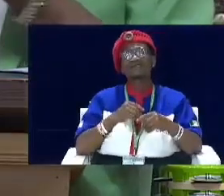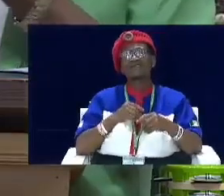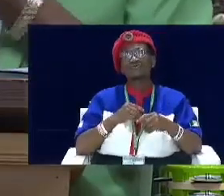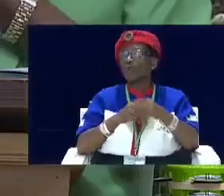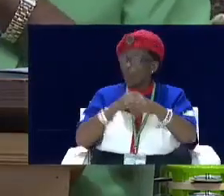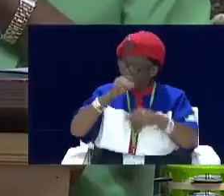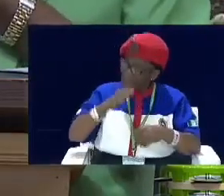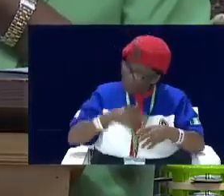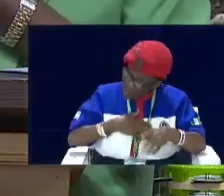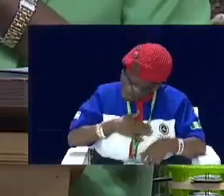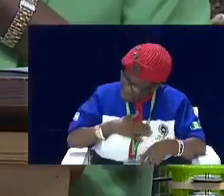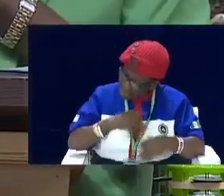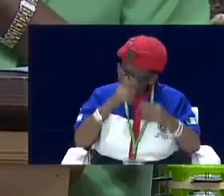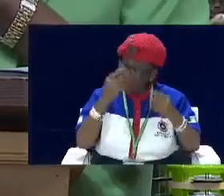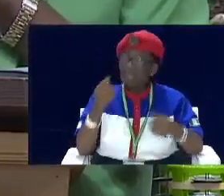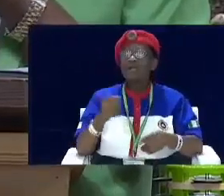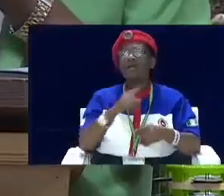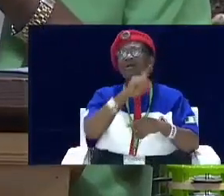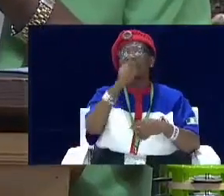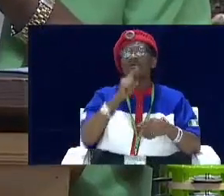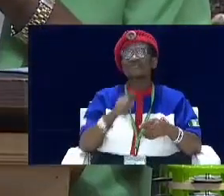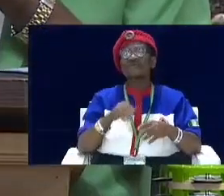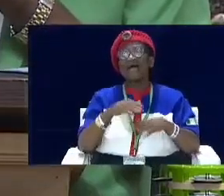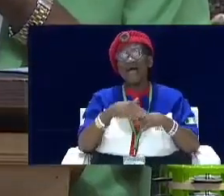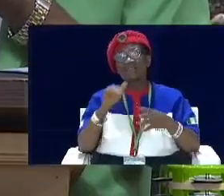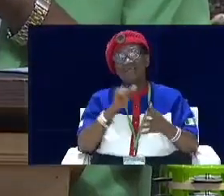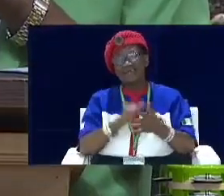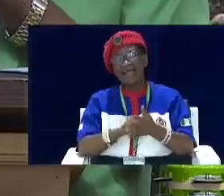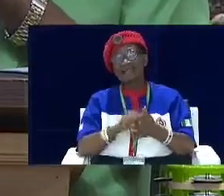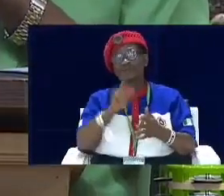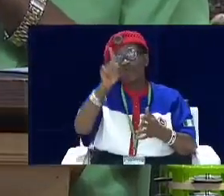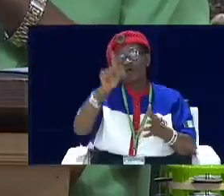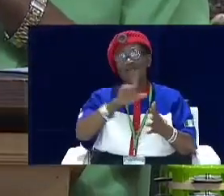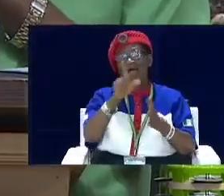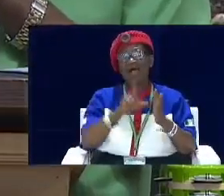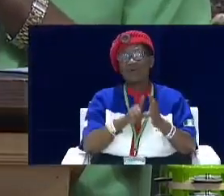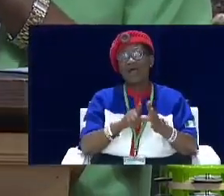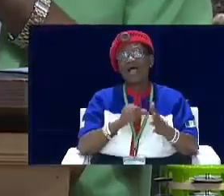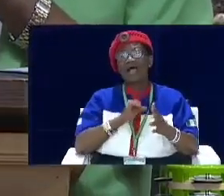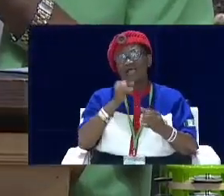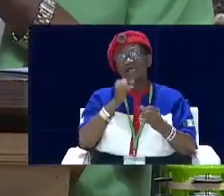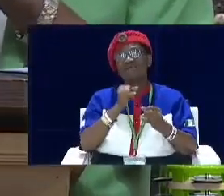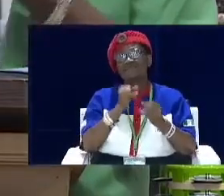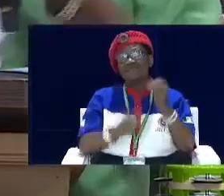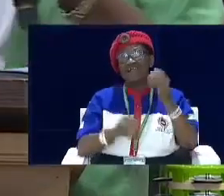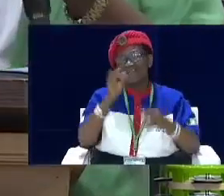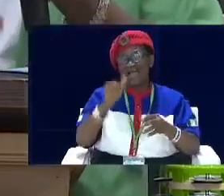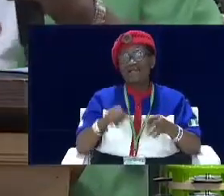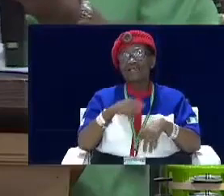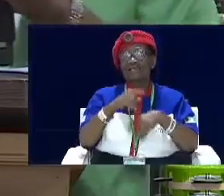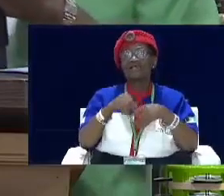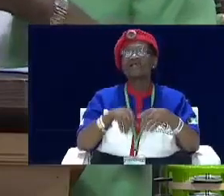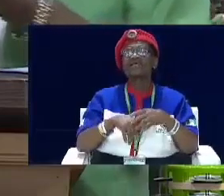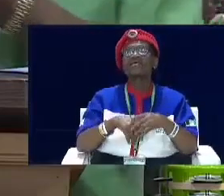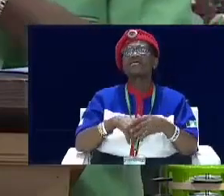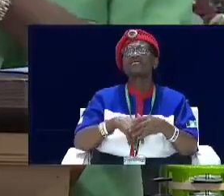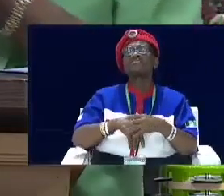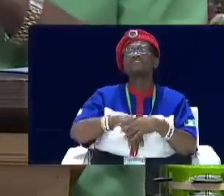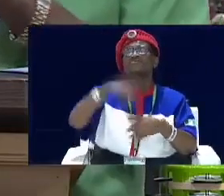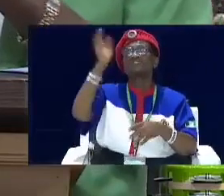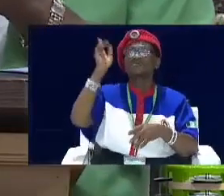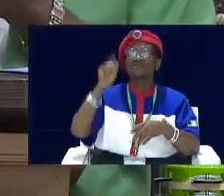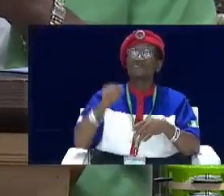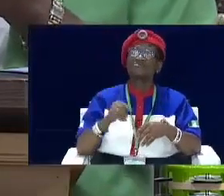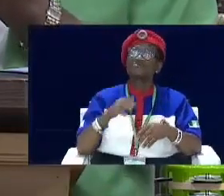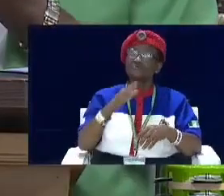After another 1 hour, finally I got away. Lẹ́yìn wákàtí kan mi, mo sá tọkuru jáde. On our way to the